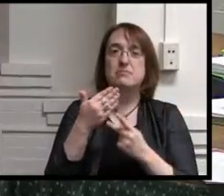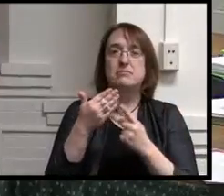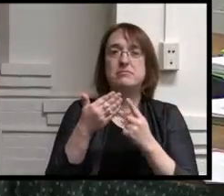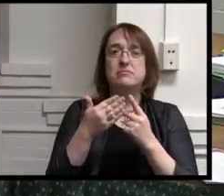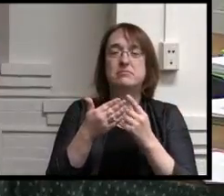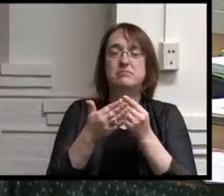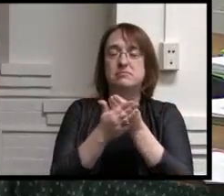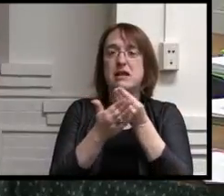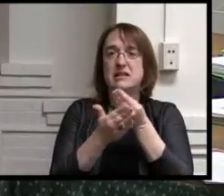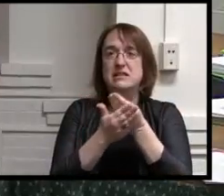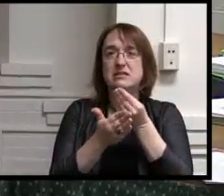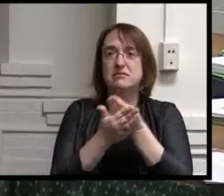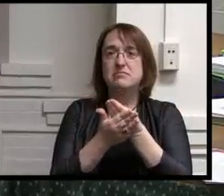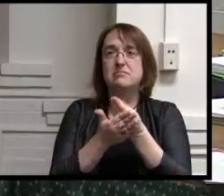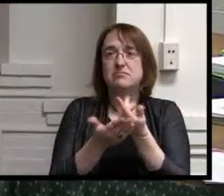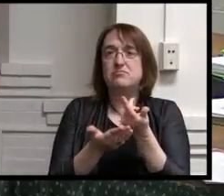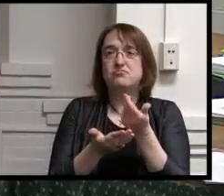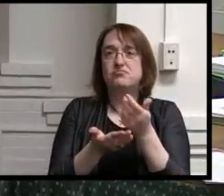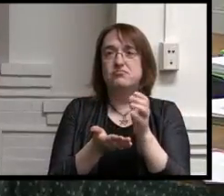funds to